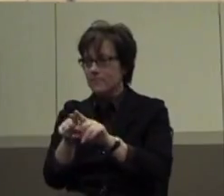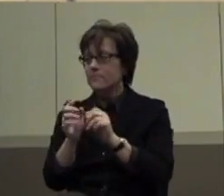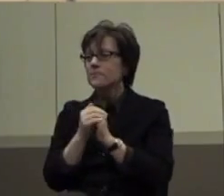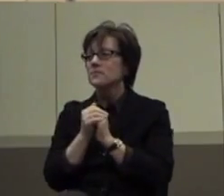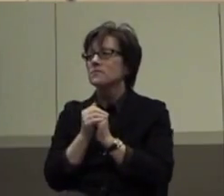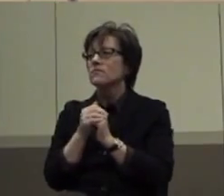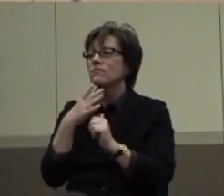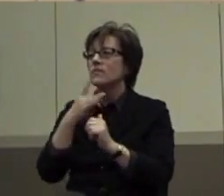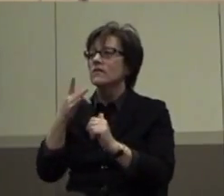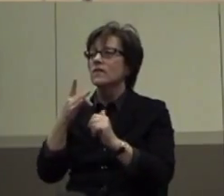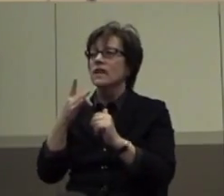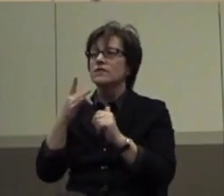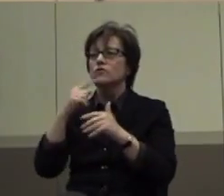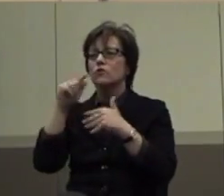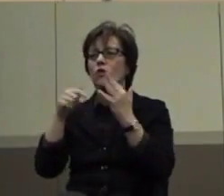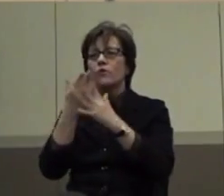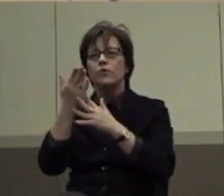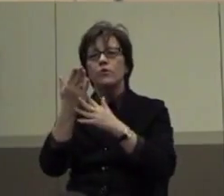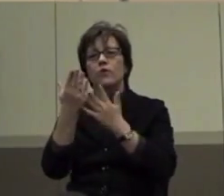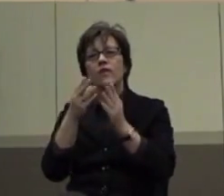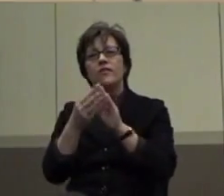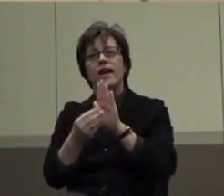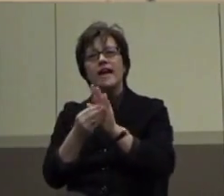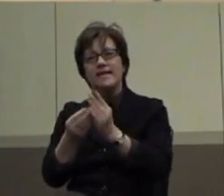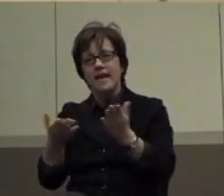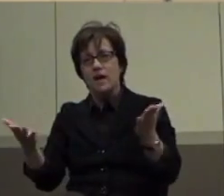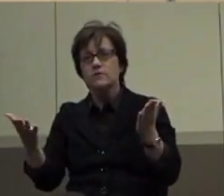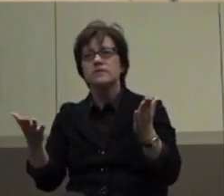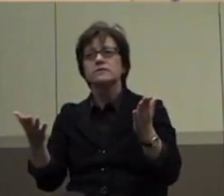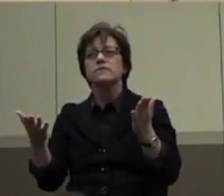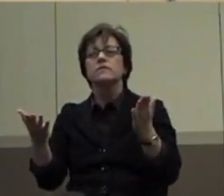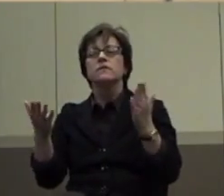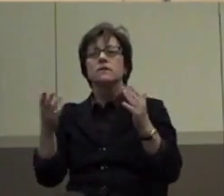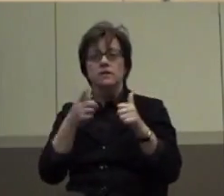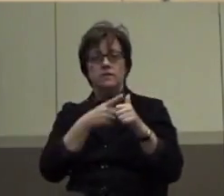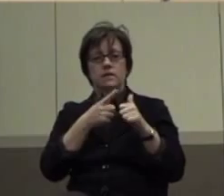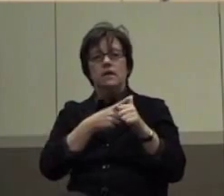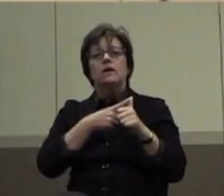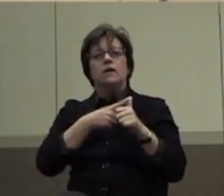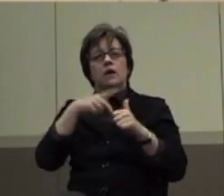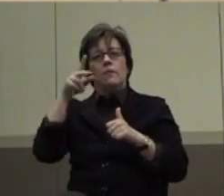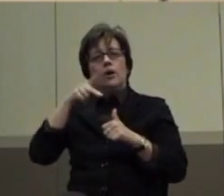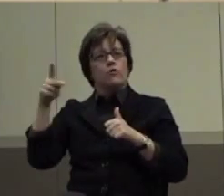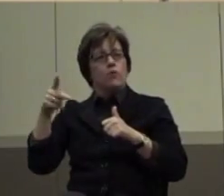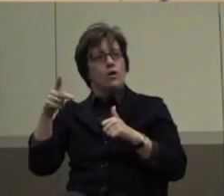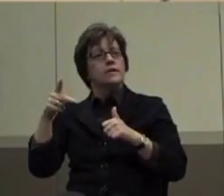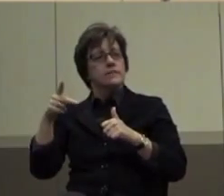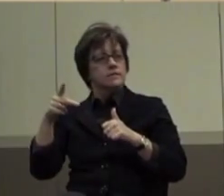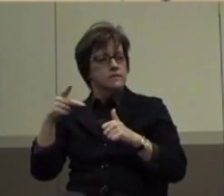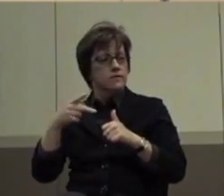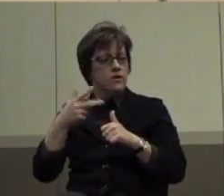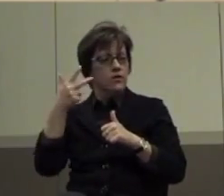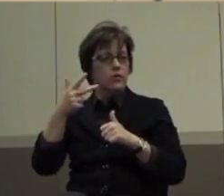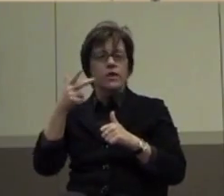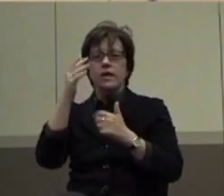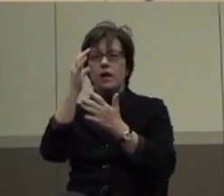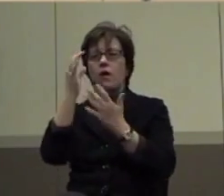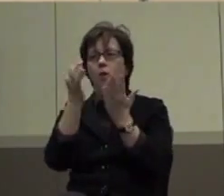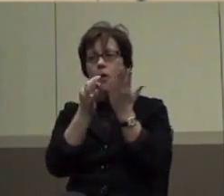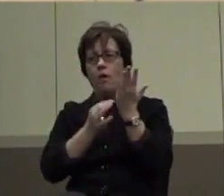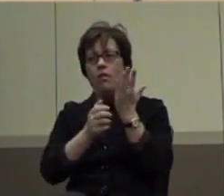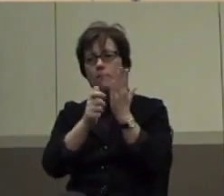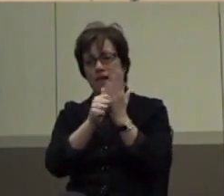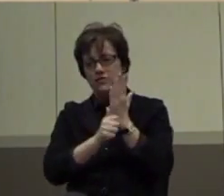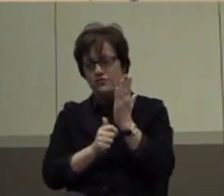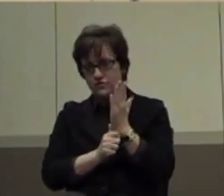some questions. You've got the PowerPoint presentation, and that's been 3-hole punched. That's making it very easy for you. The two